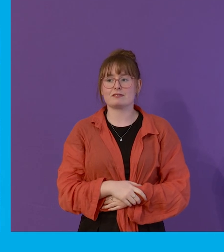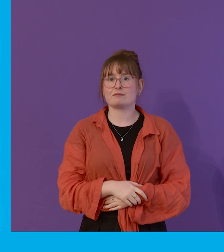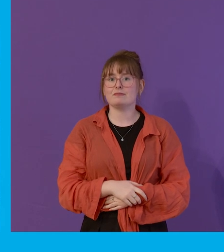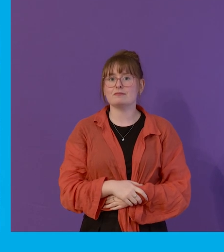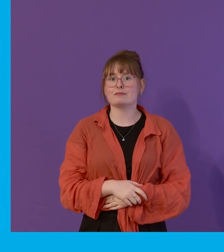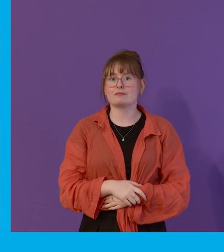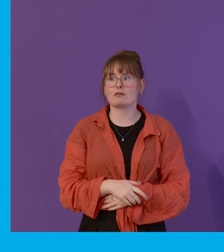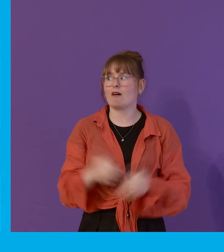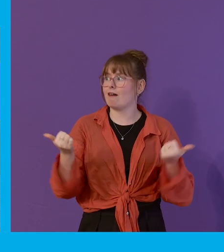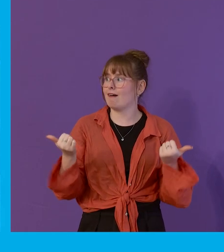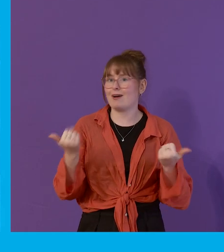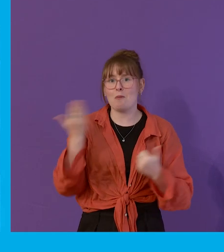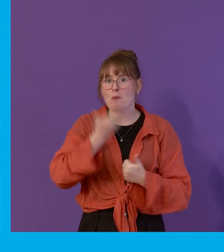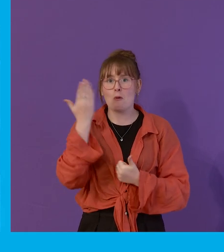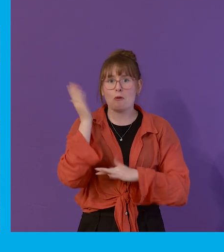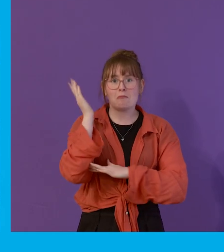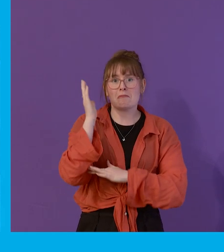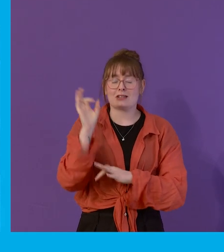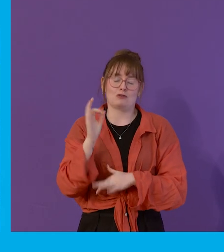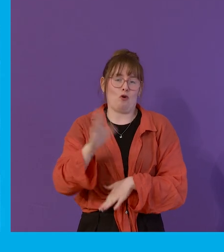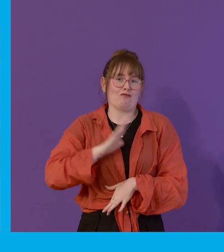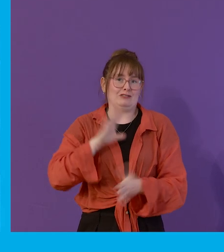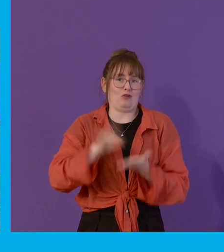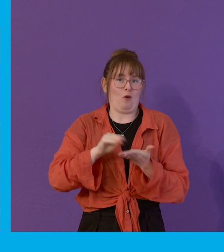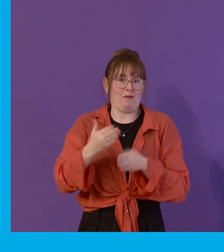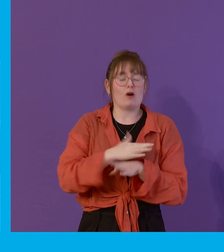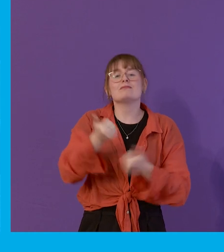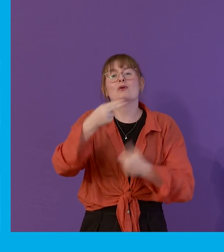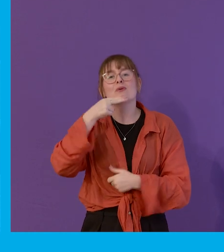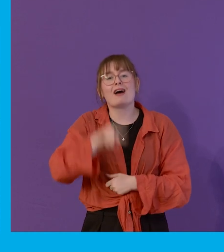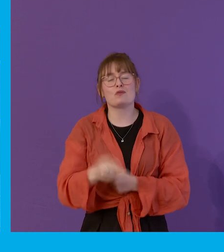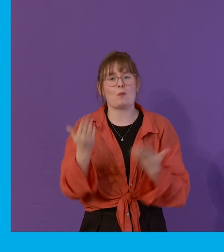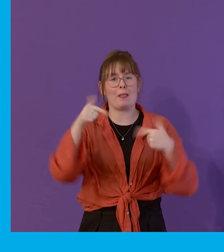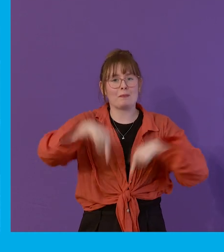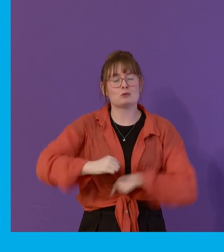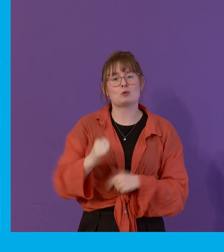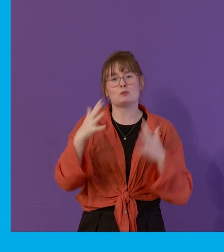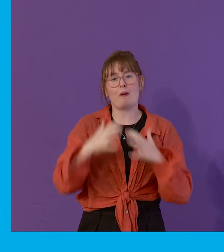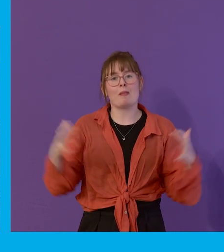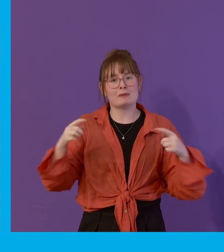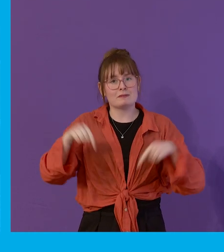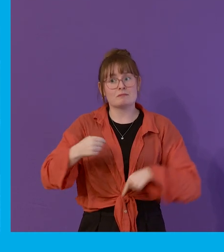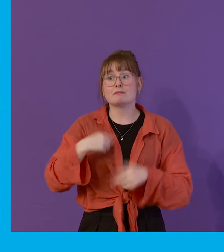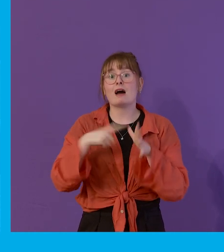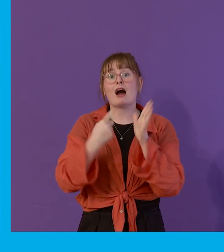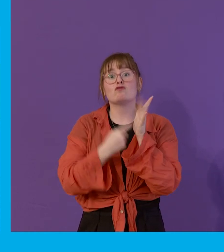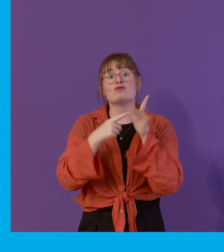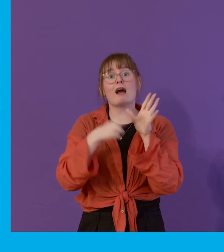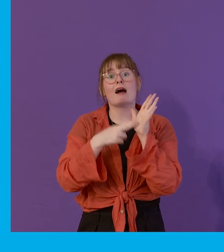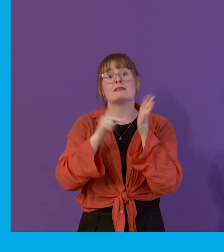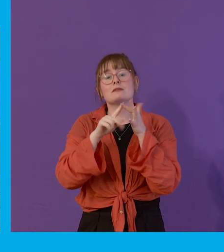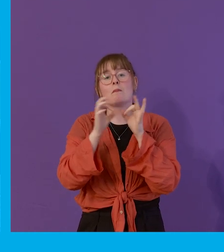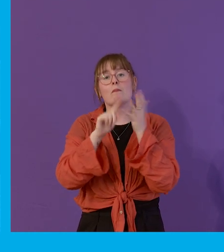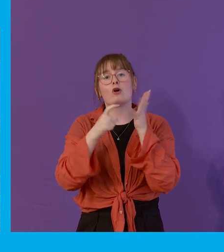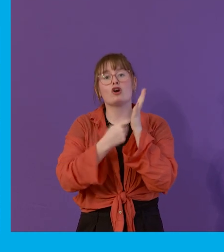That's great. I didn't have to do that bit. Pre-recorded. Good afternoon and welcome to the Scottish Parliament. I'm Arianne Burgess. I'm the convener